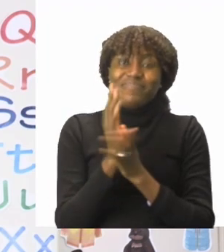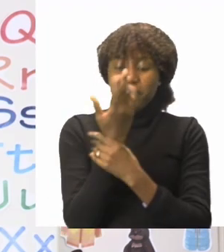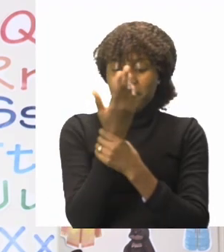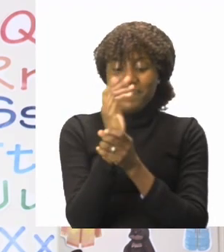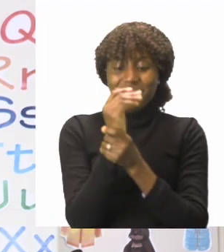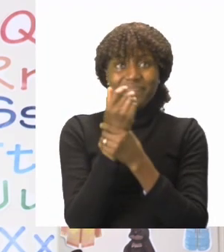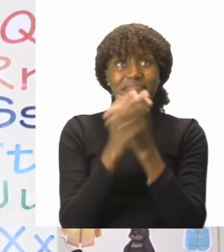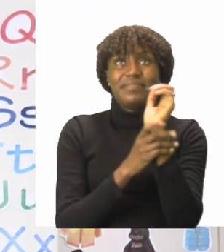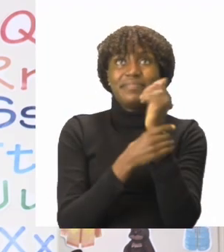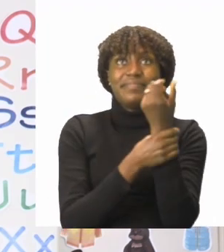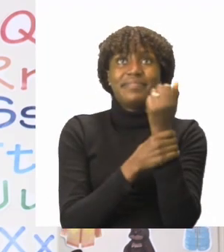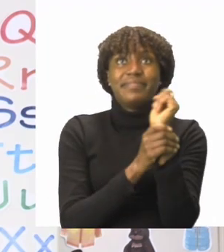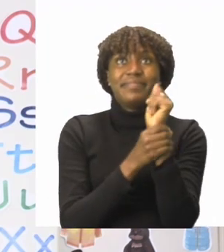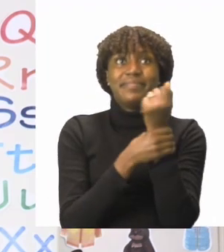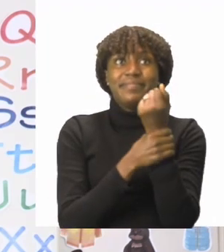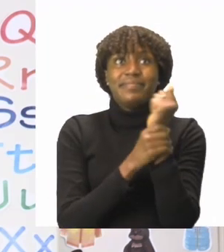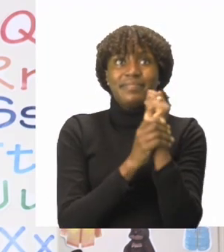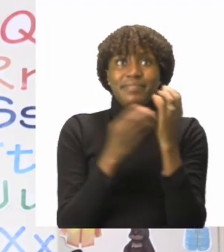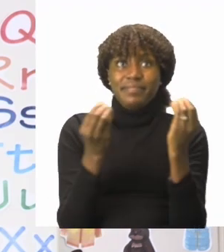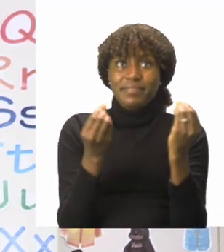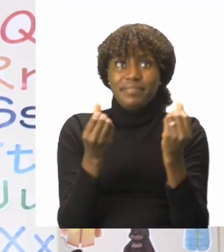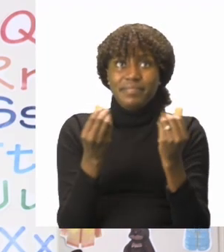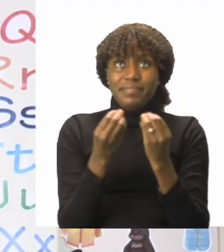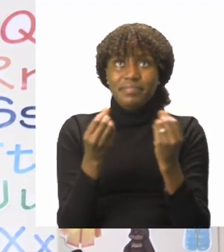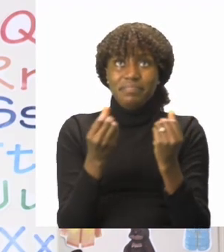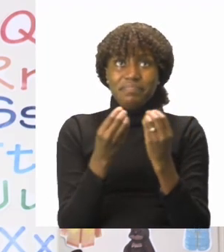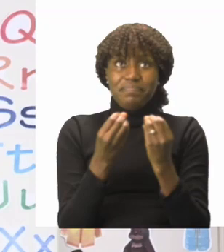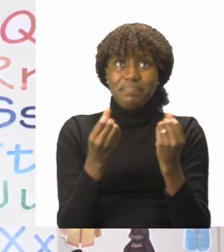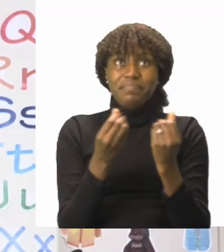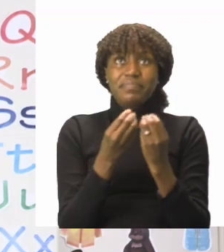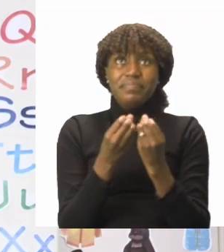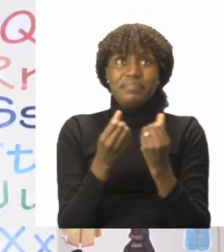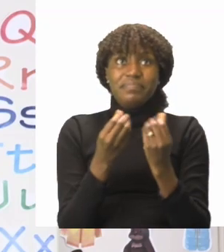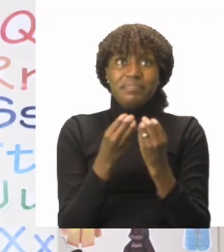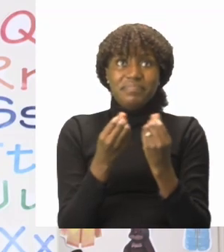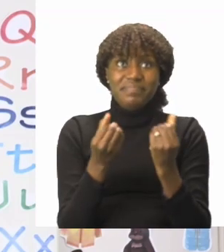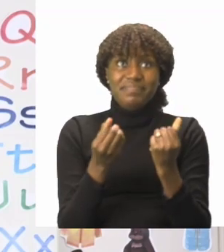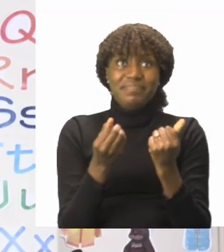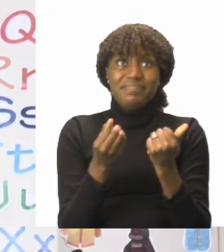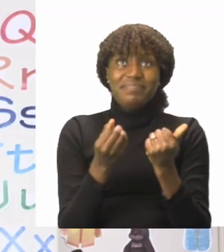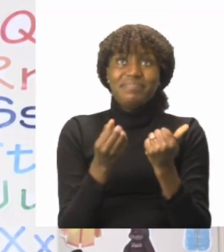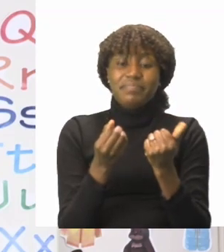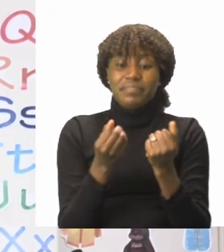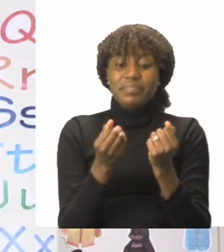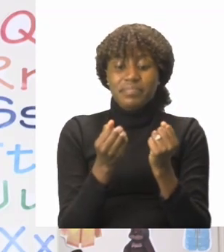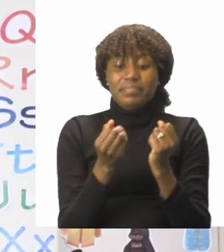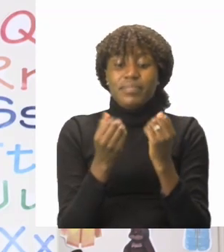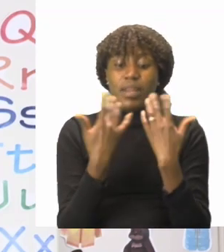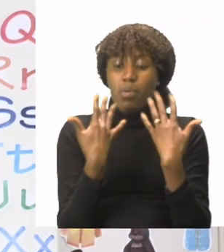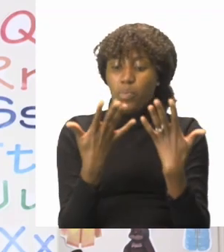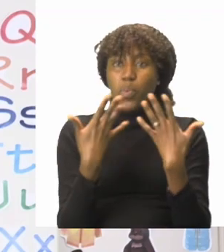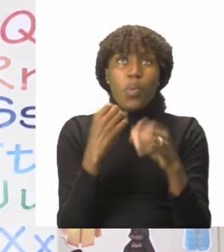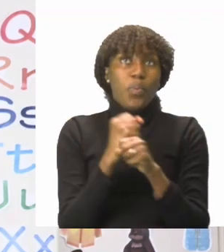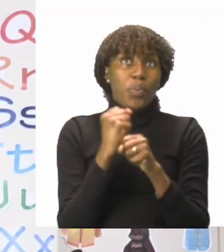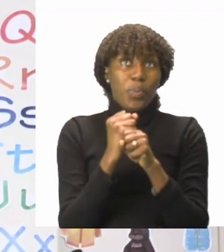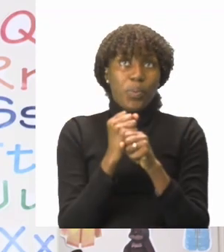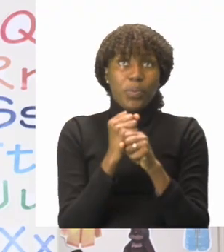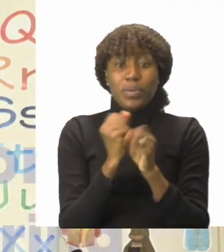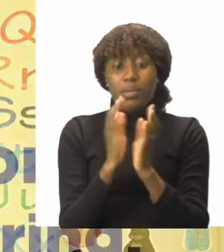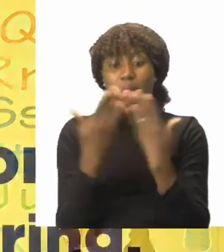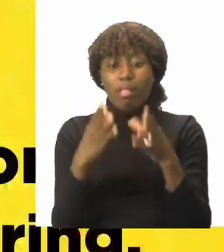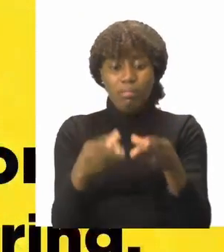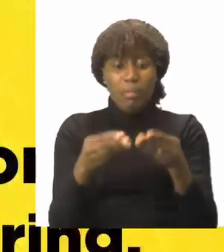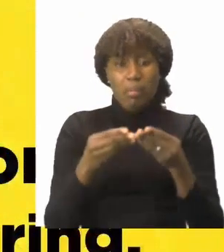our wrists, and our fingertips too. Make sure that your hands are dry before you touch